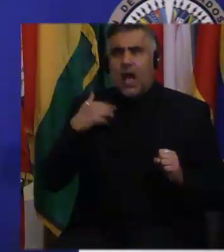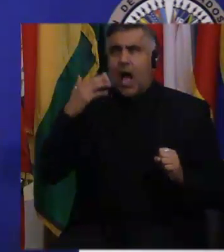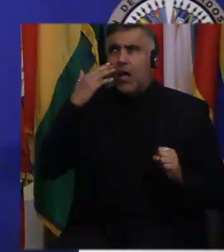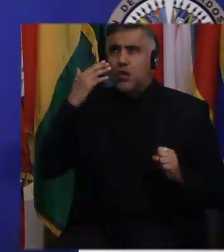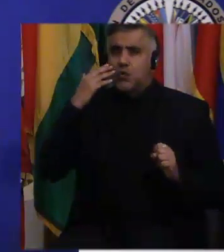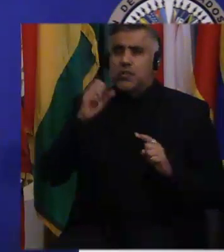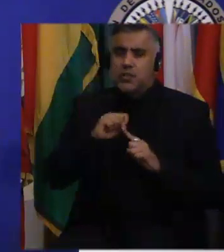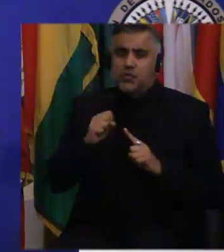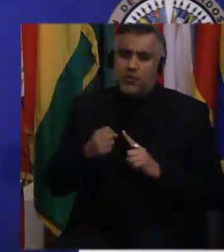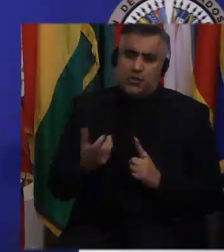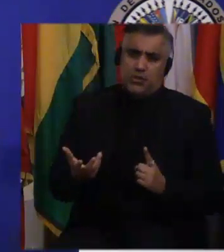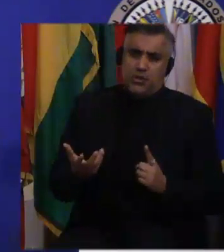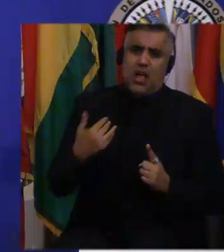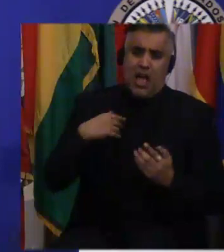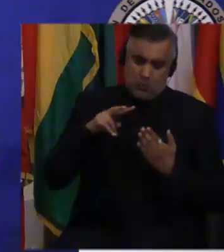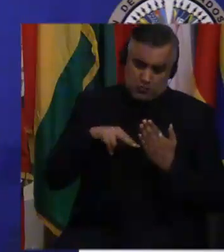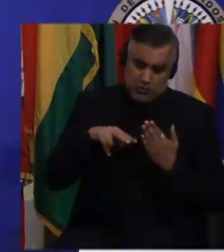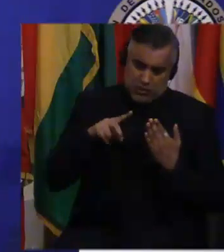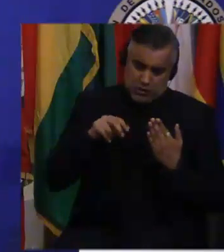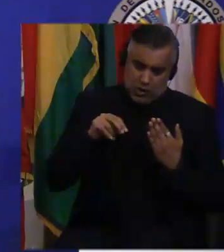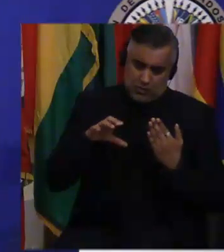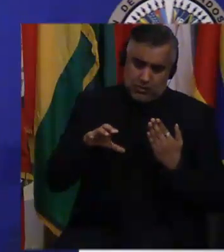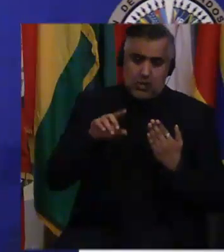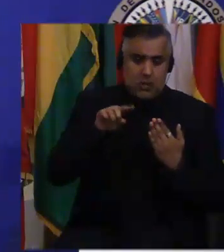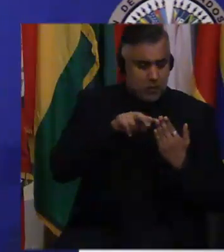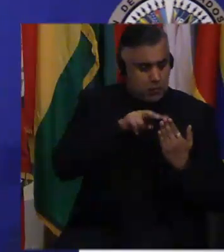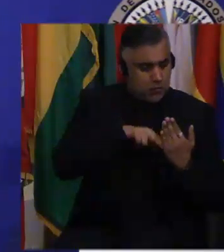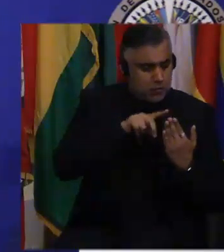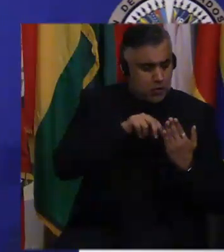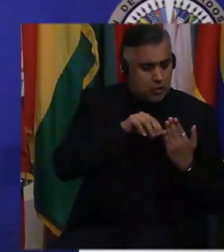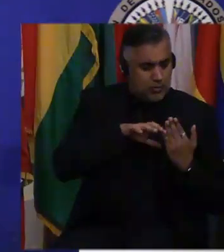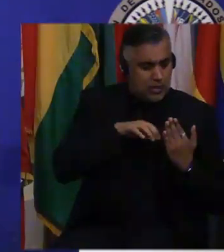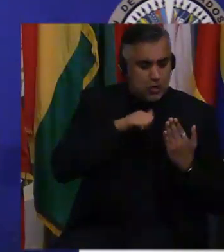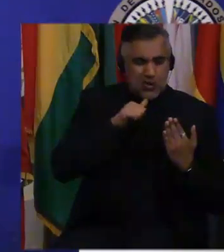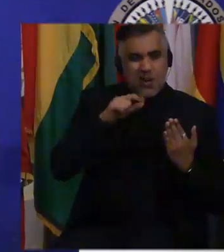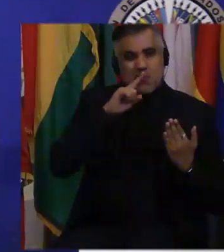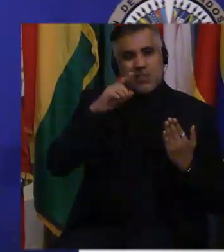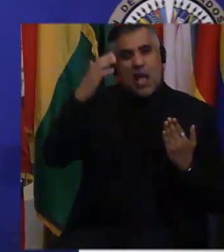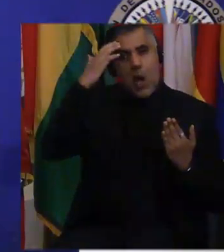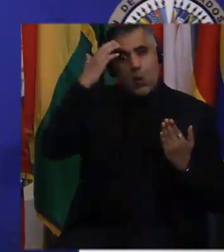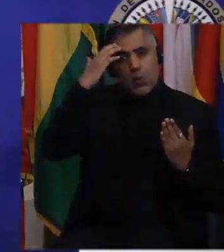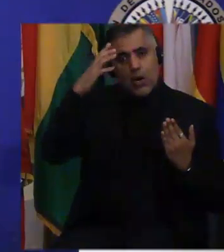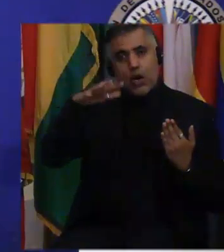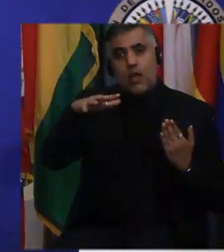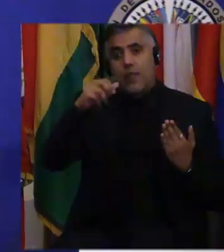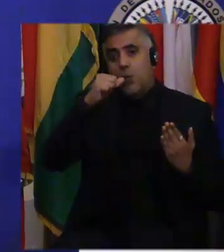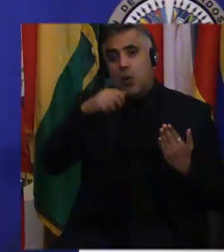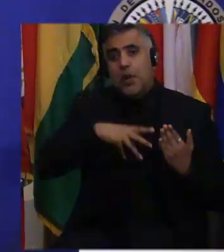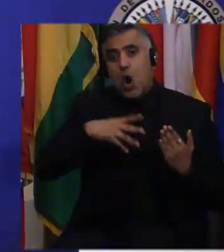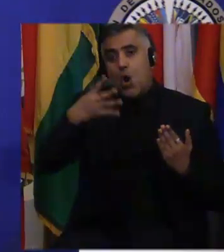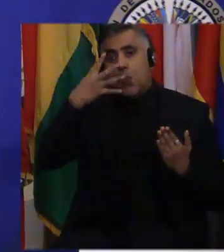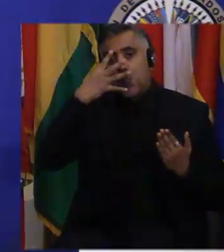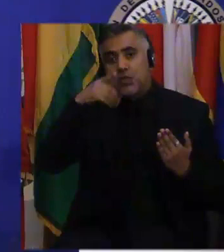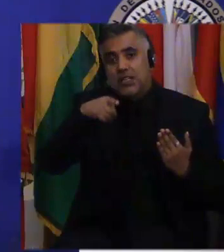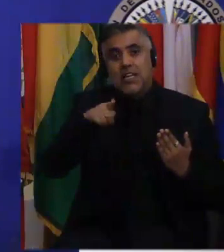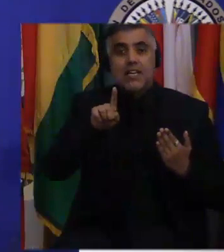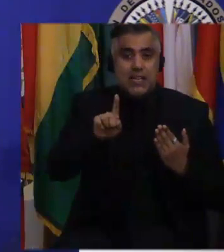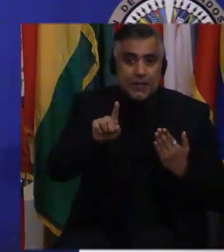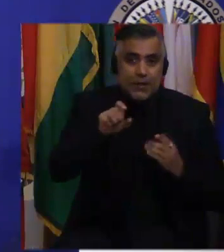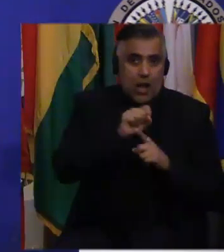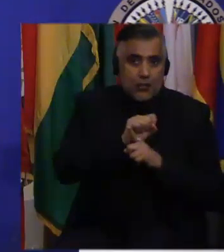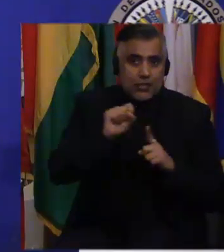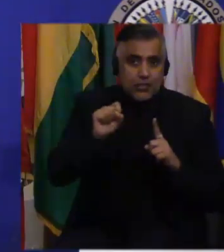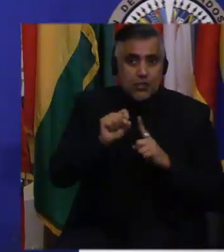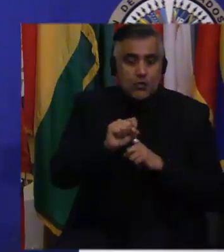the situation. I was reading documents, but when you read documents, you are really not aware that women are in prison, even in a situation